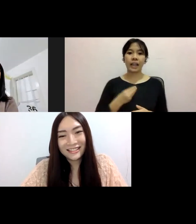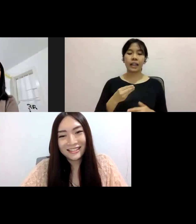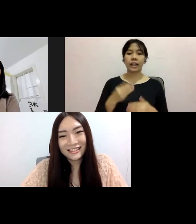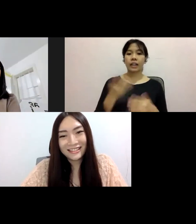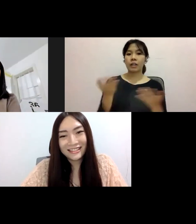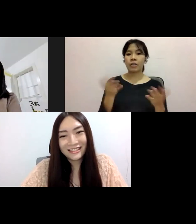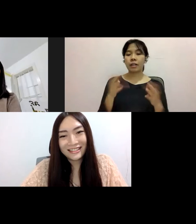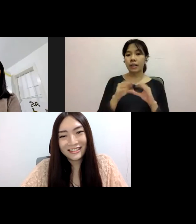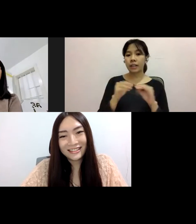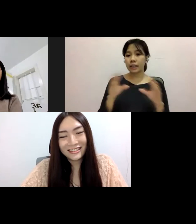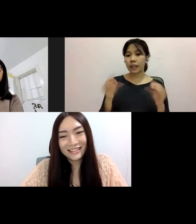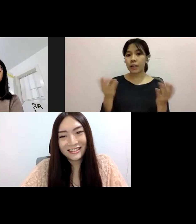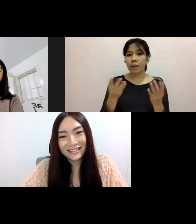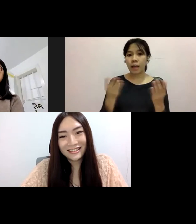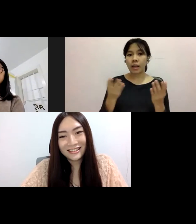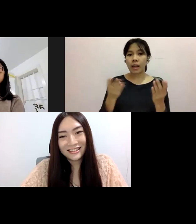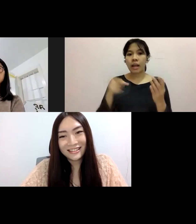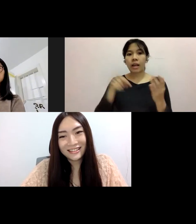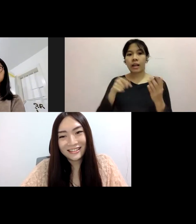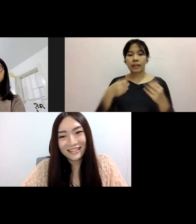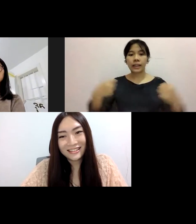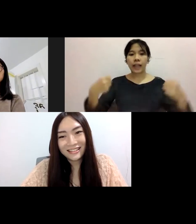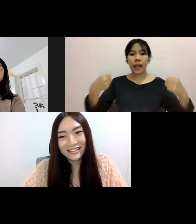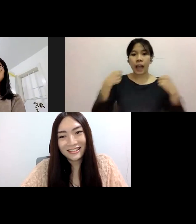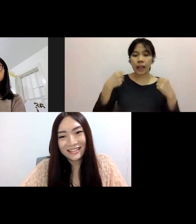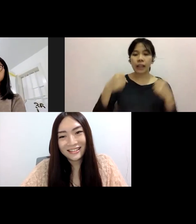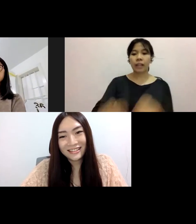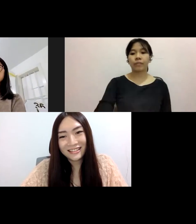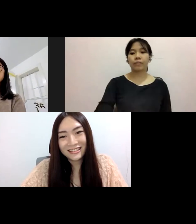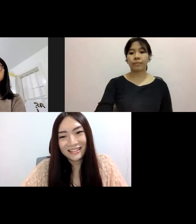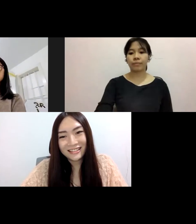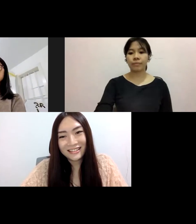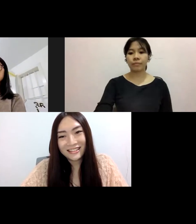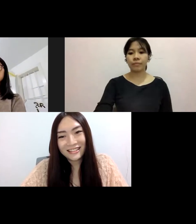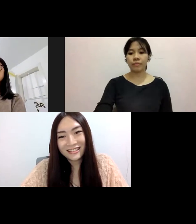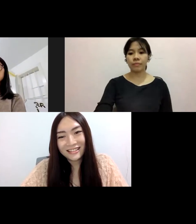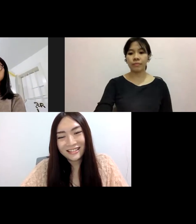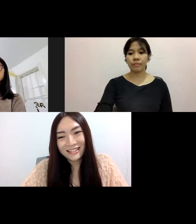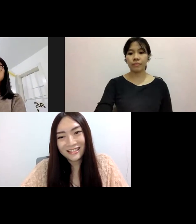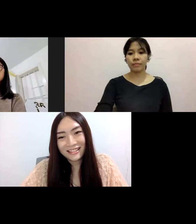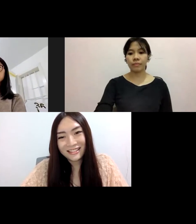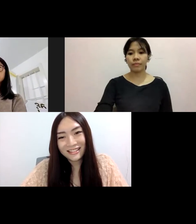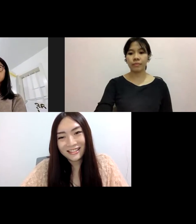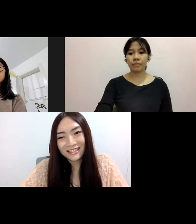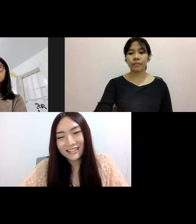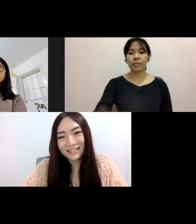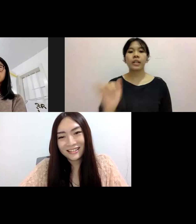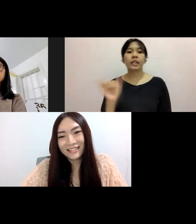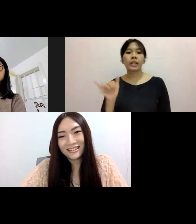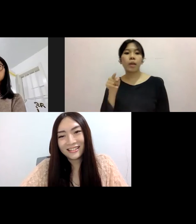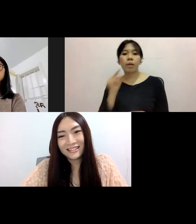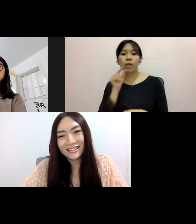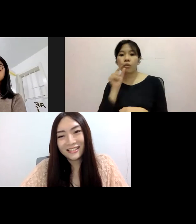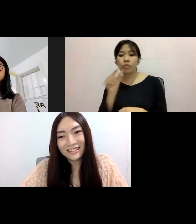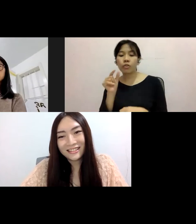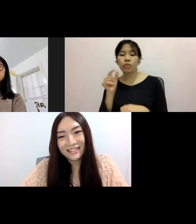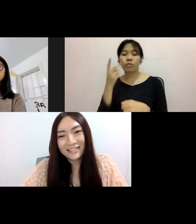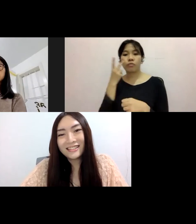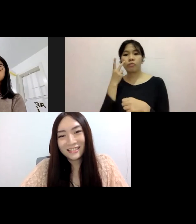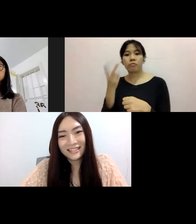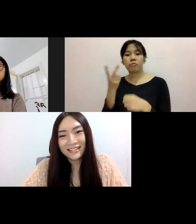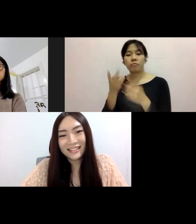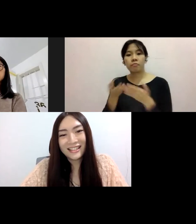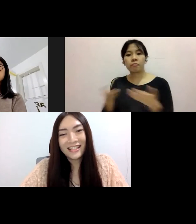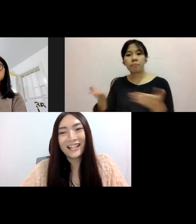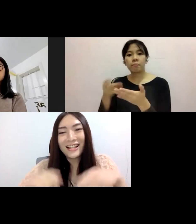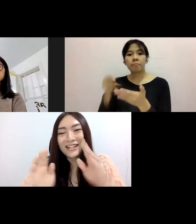Allegra's experiences in medicine, research, community work, and health technology have brought versatility in her personality approach. Hi,